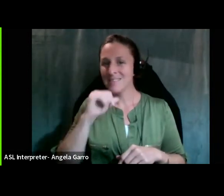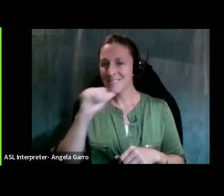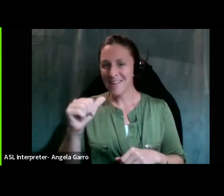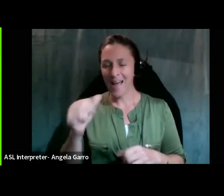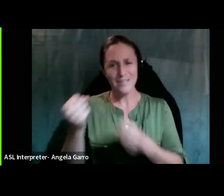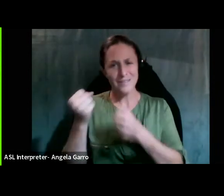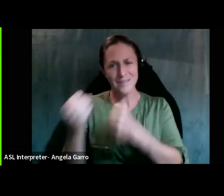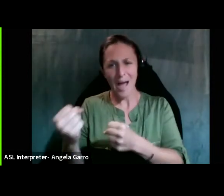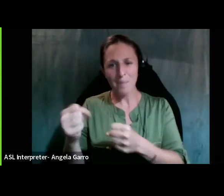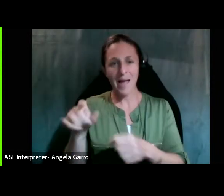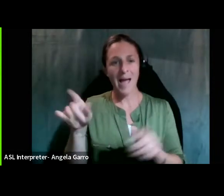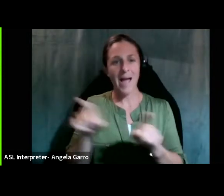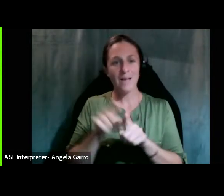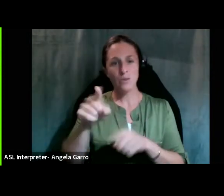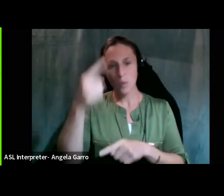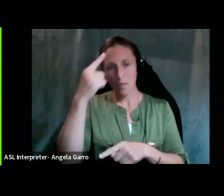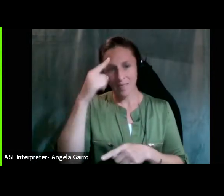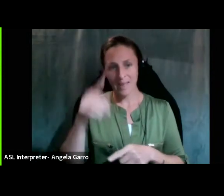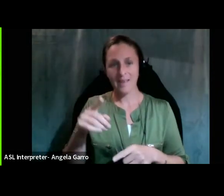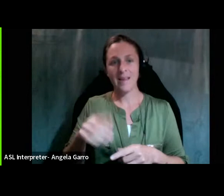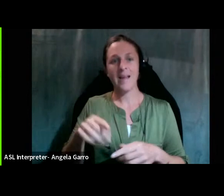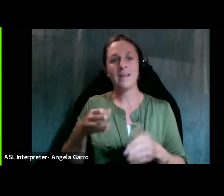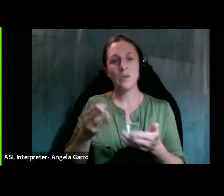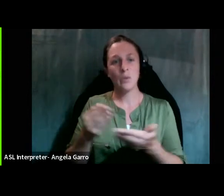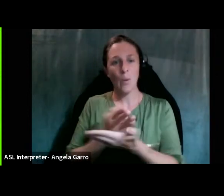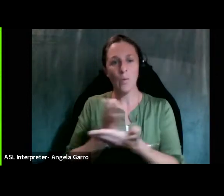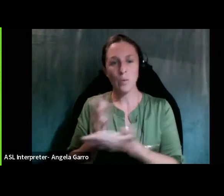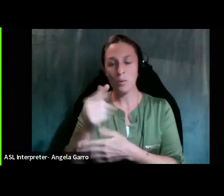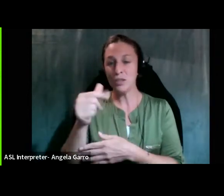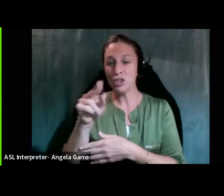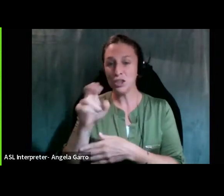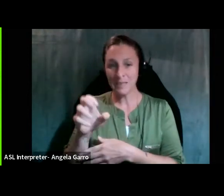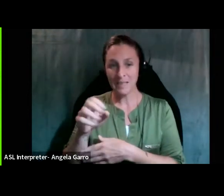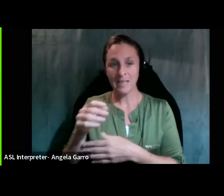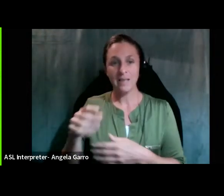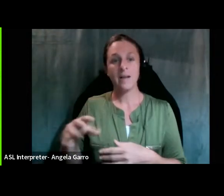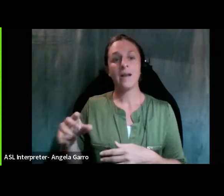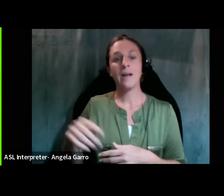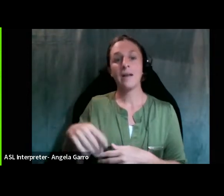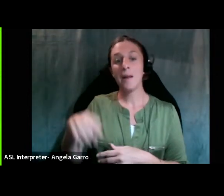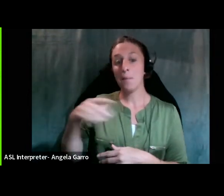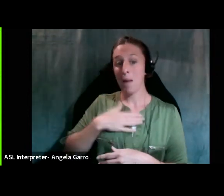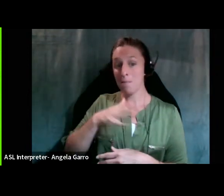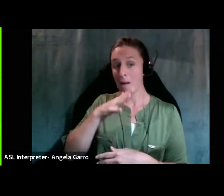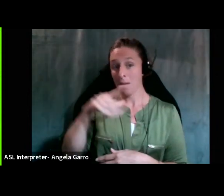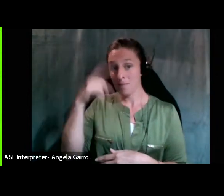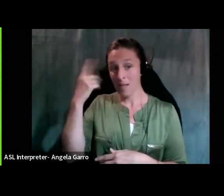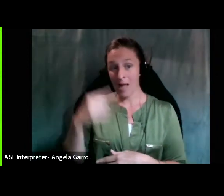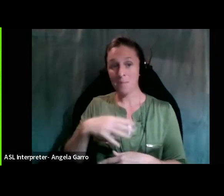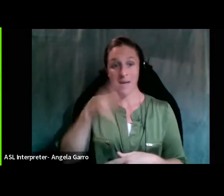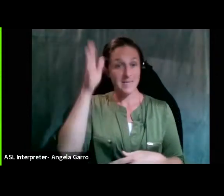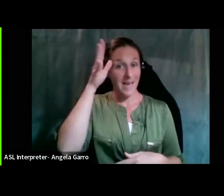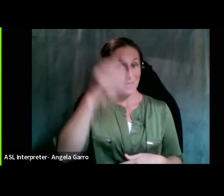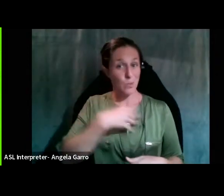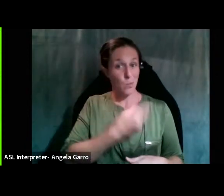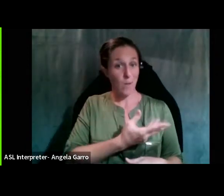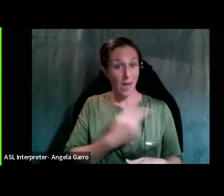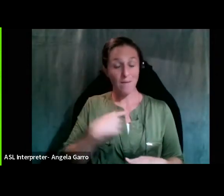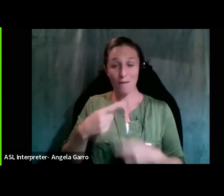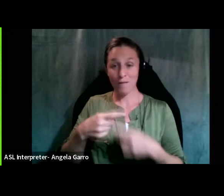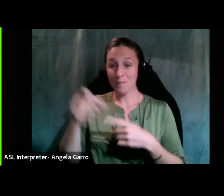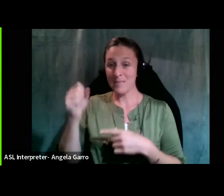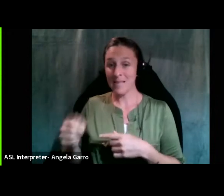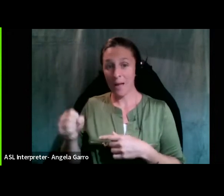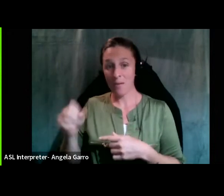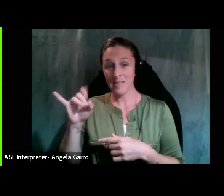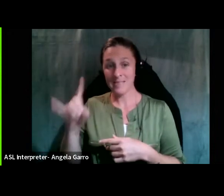you think it is as it goes through the gene pool. My mom is Black, my dad is white, and I'm from the south side of Chicago. I'm 64 years